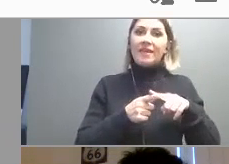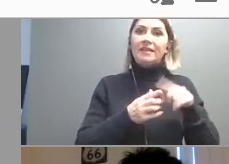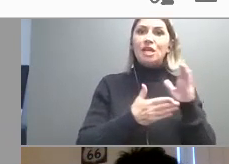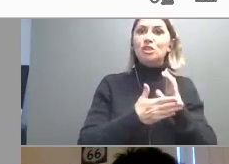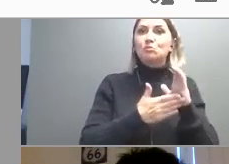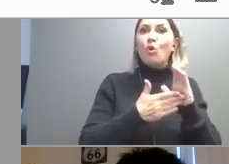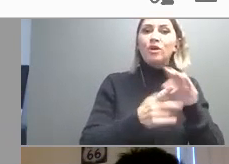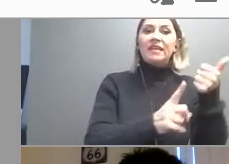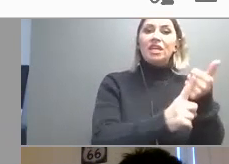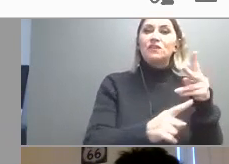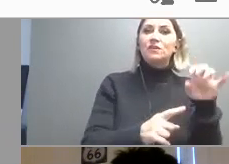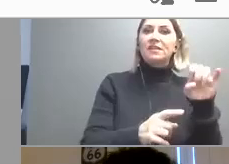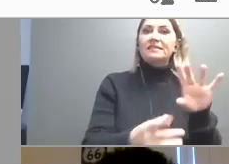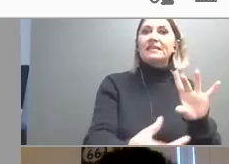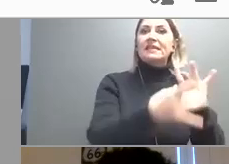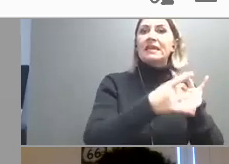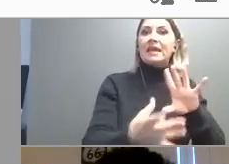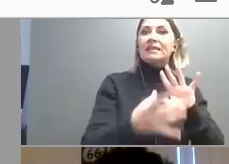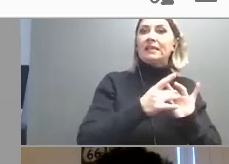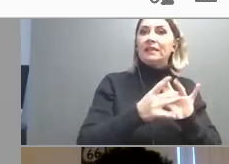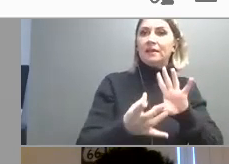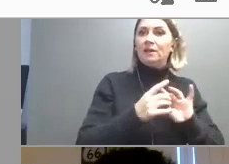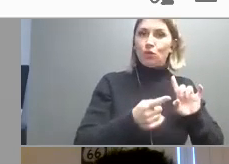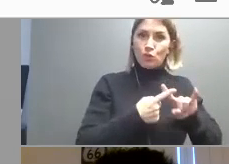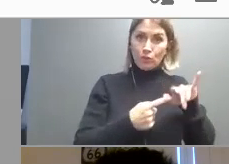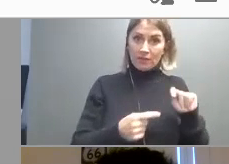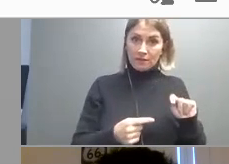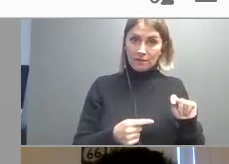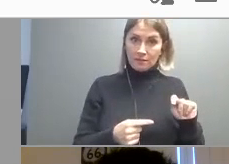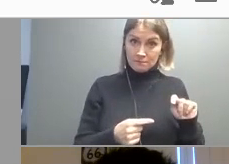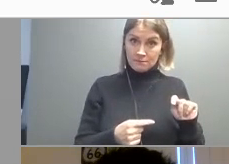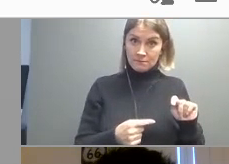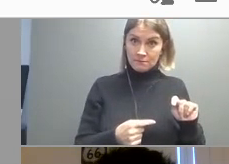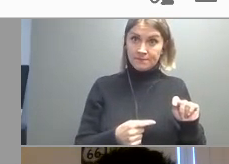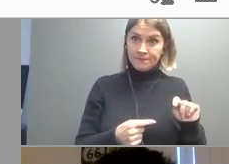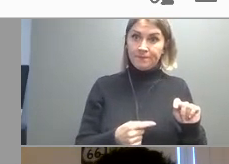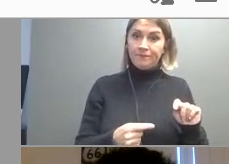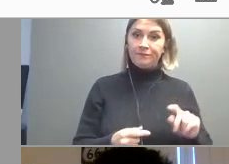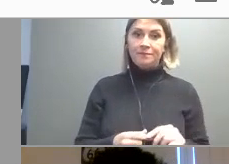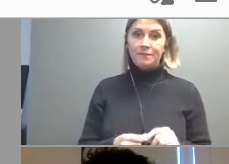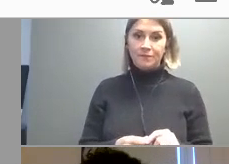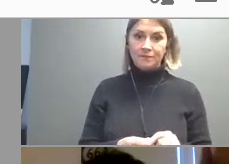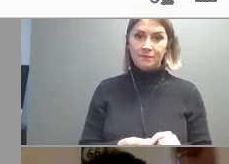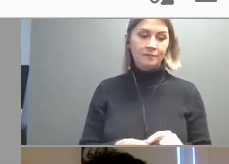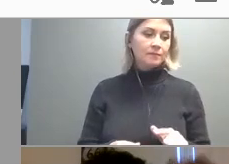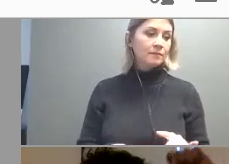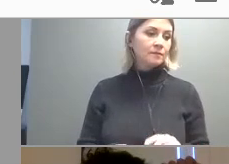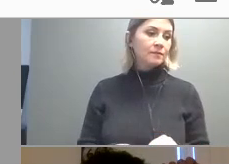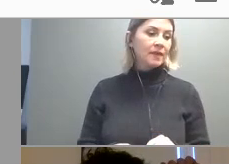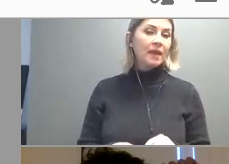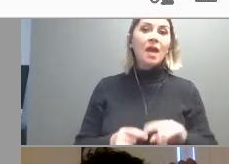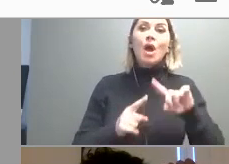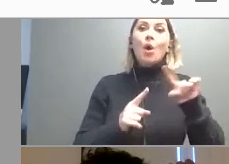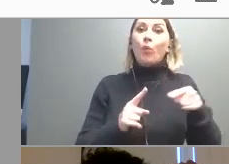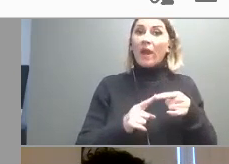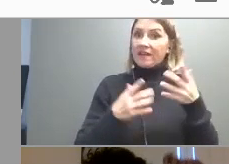every vertex that is connected to it. So in this case, it was the starting vertex was S, and then it explored ACDE. And once it